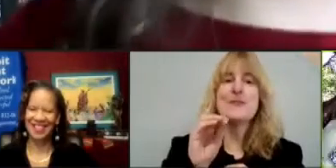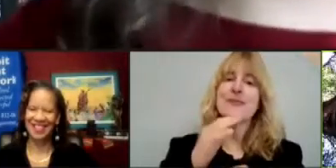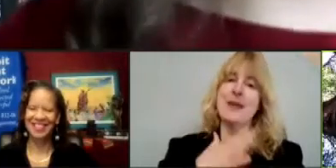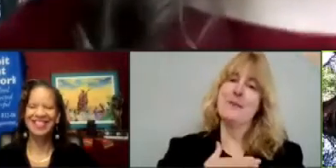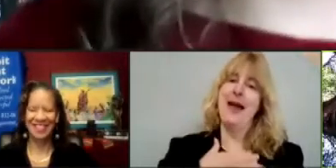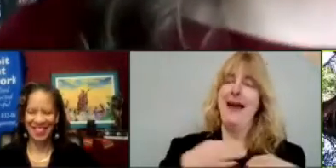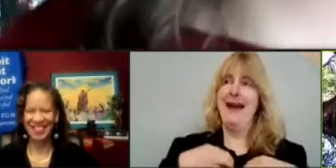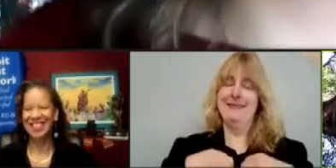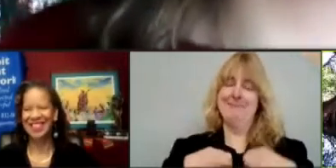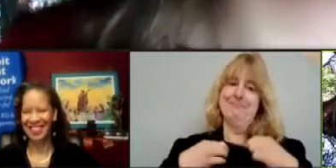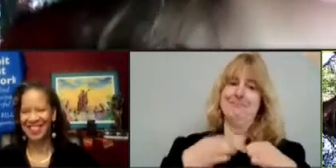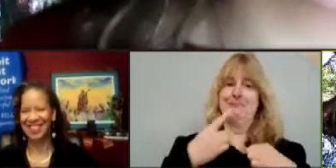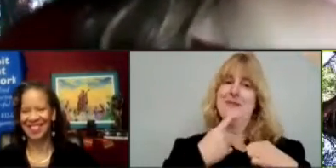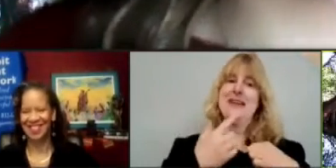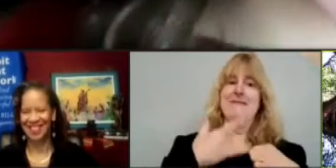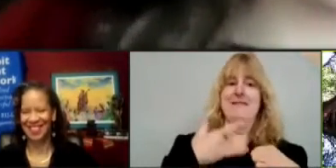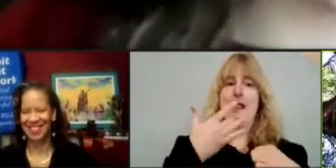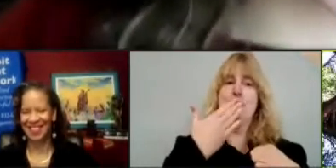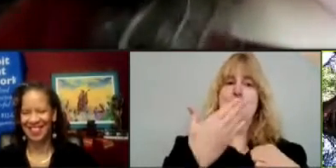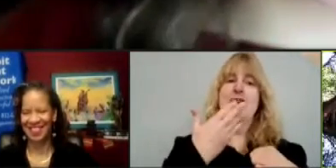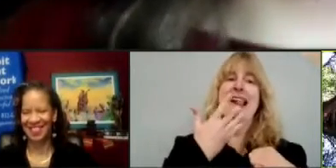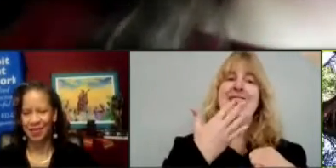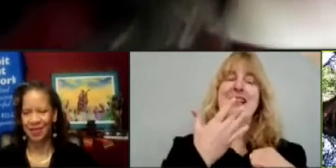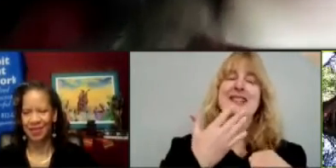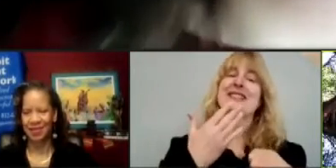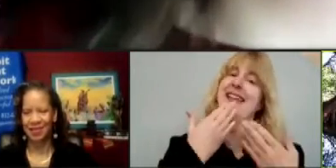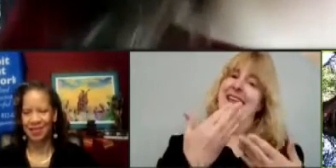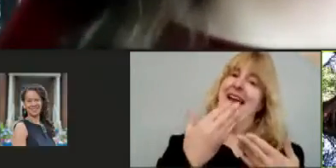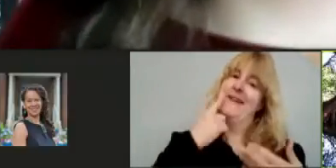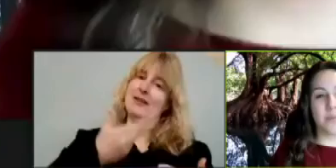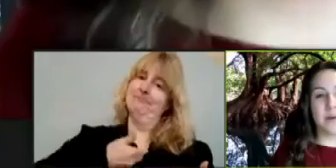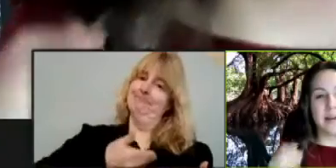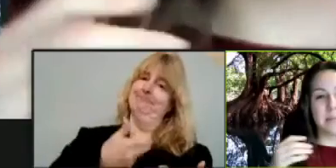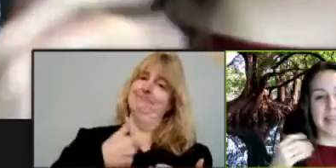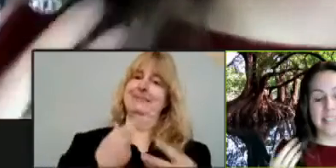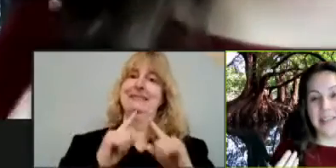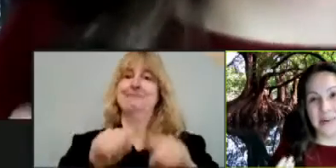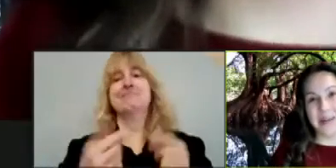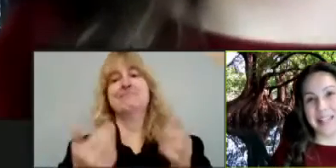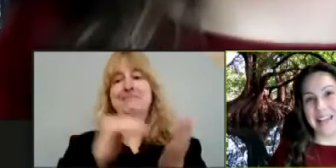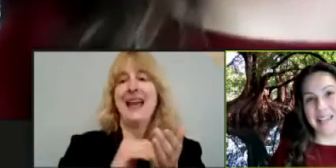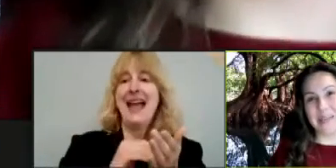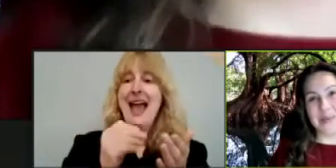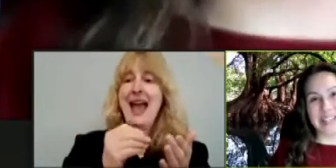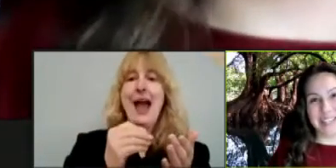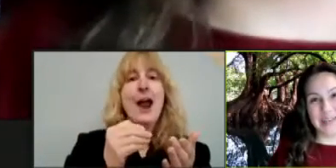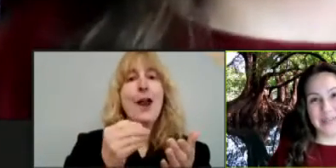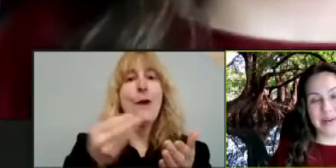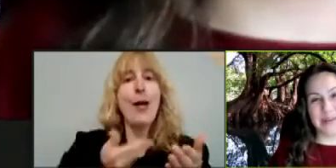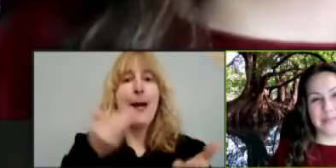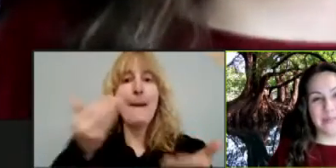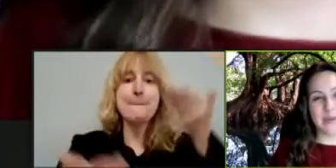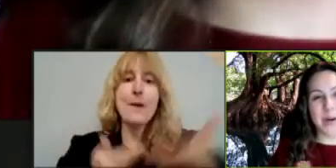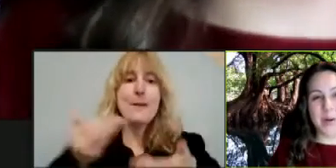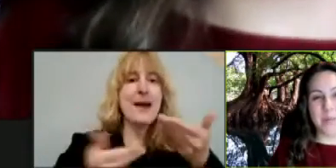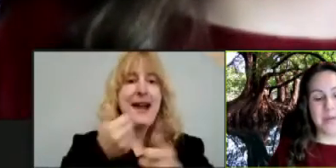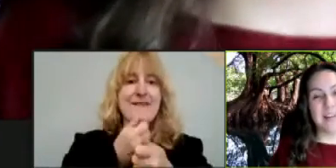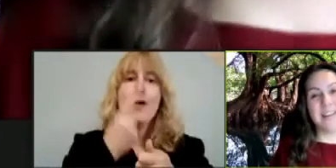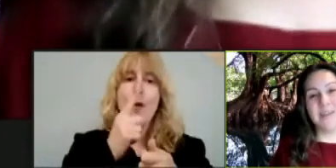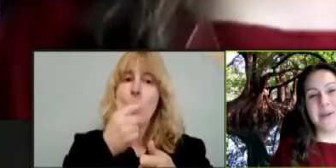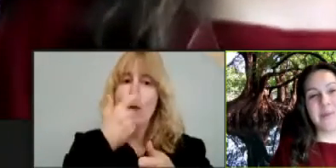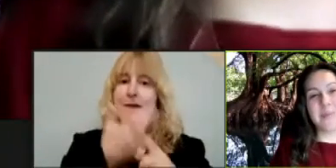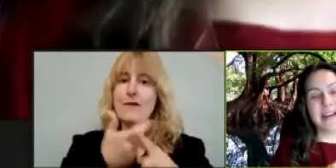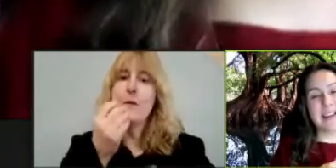color. So thank you guys for having me on again, and welcome back to everyone that is watching from